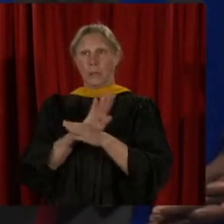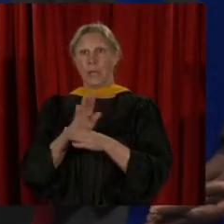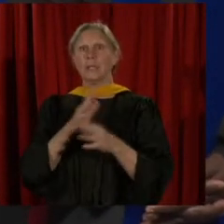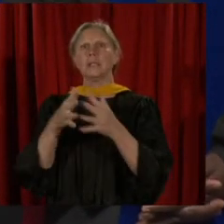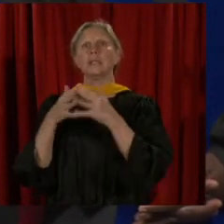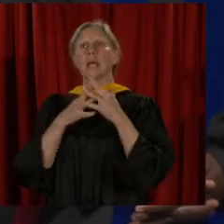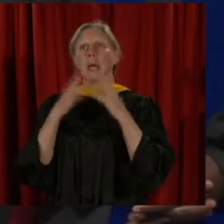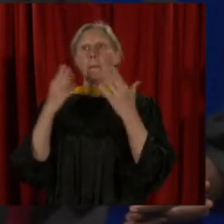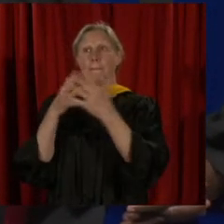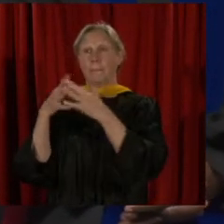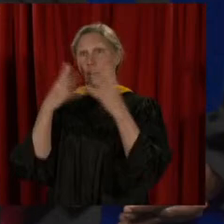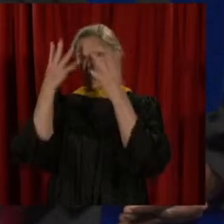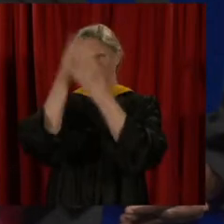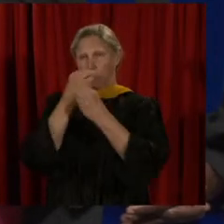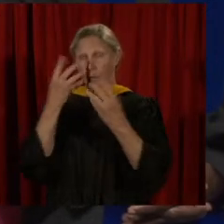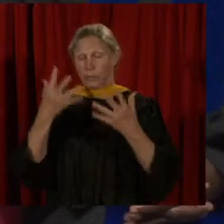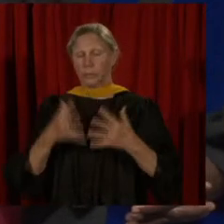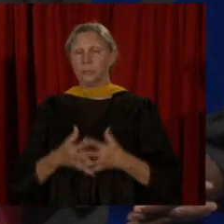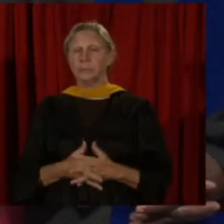America the Beautiful.